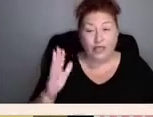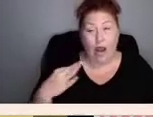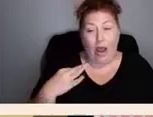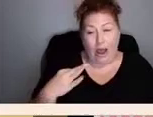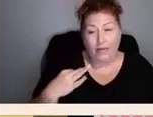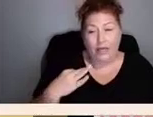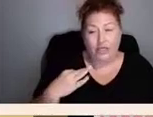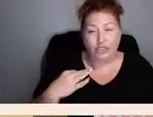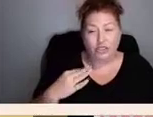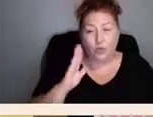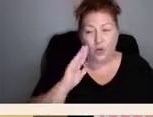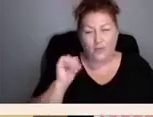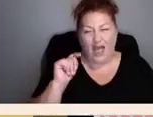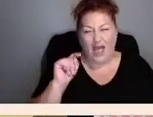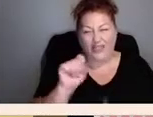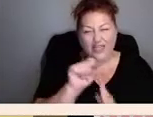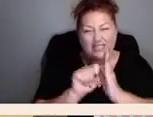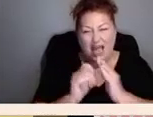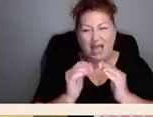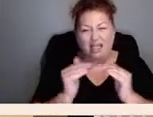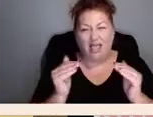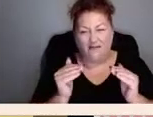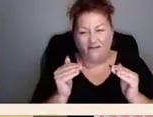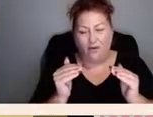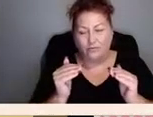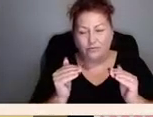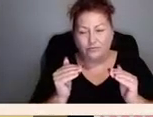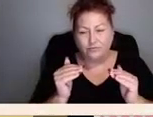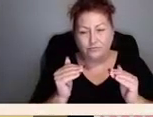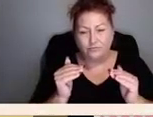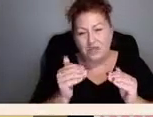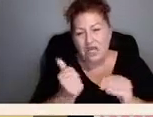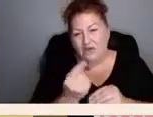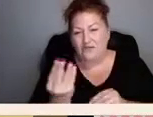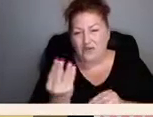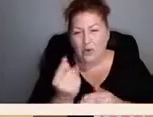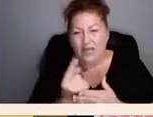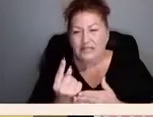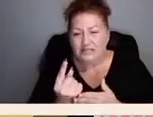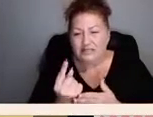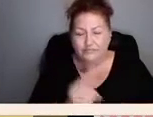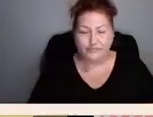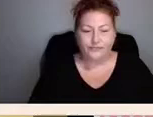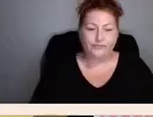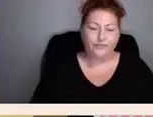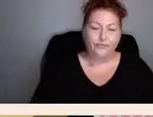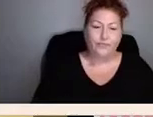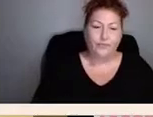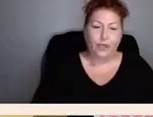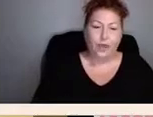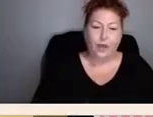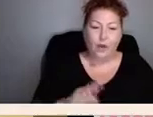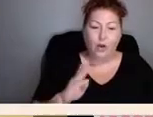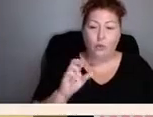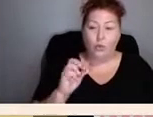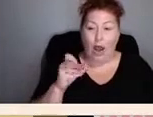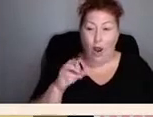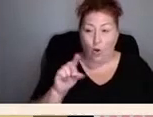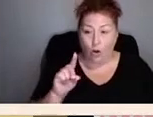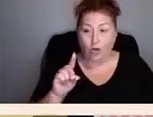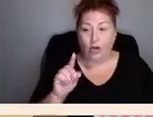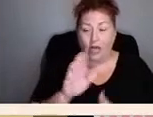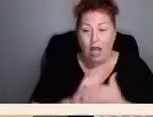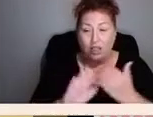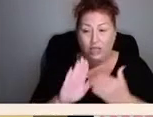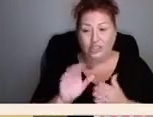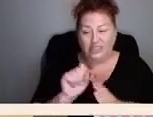applications will be at the state level at the time, in just a few weeks. Broward